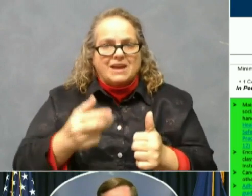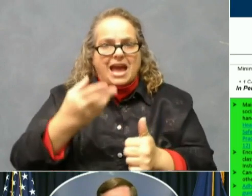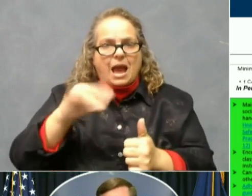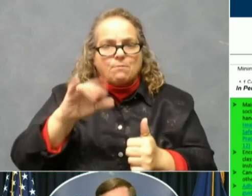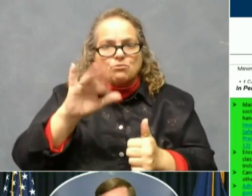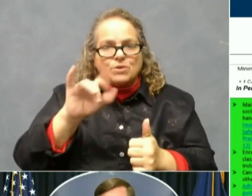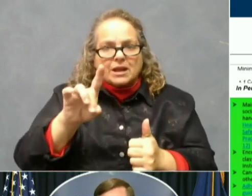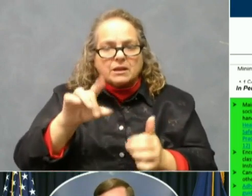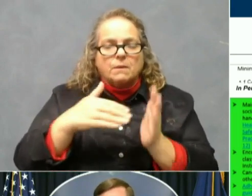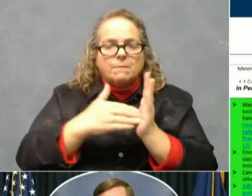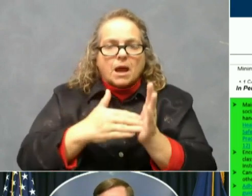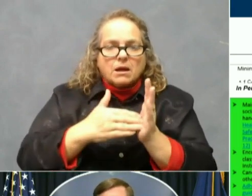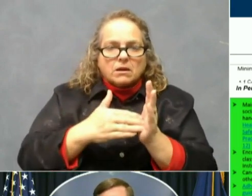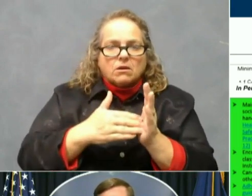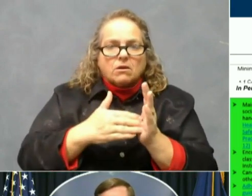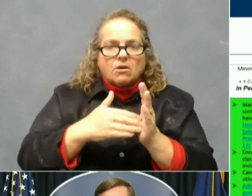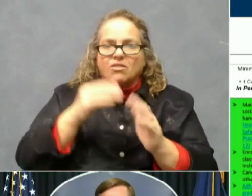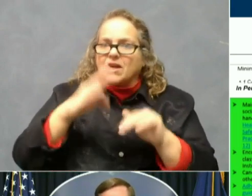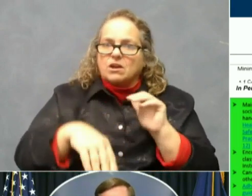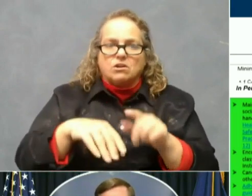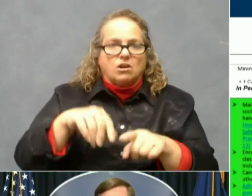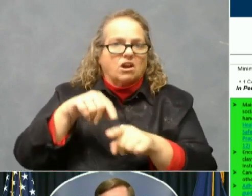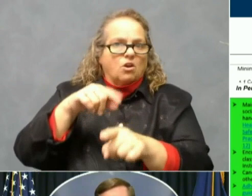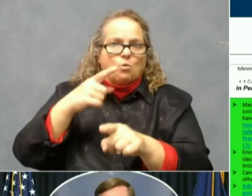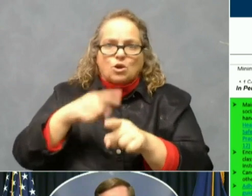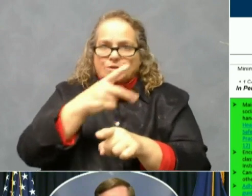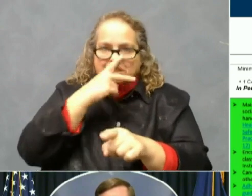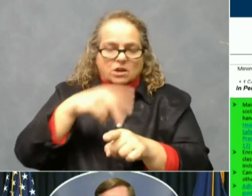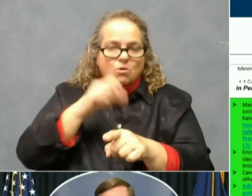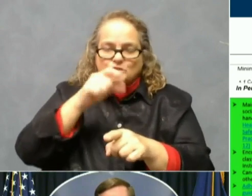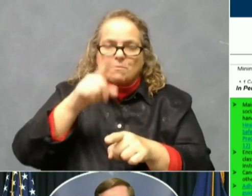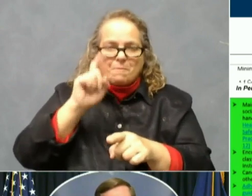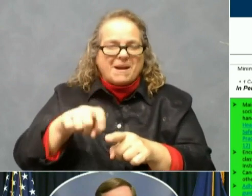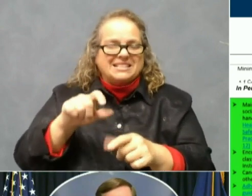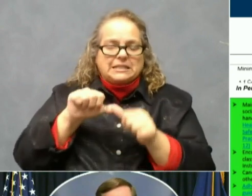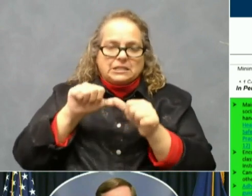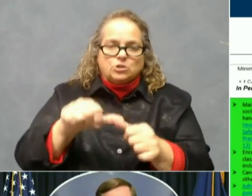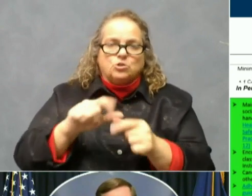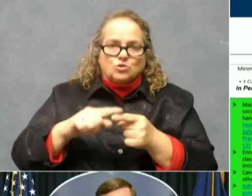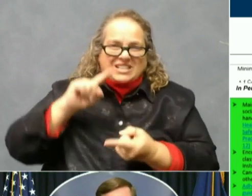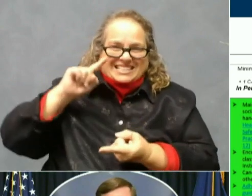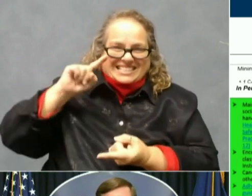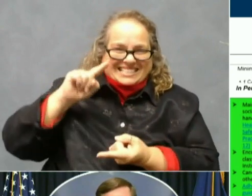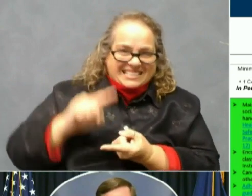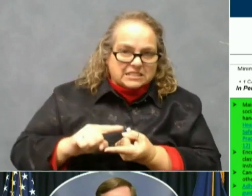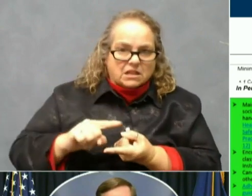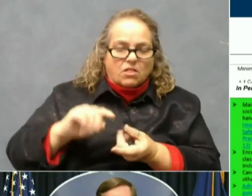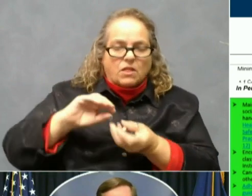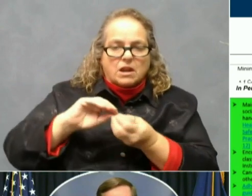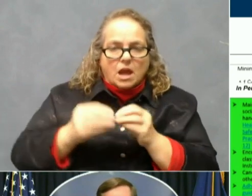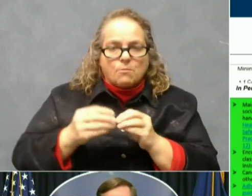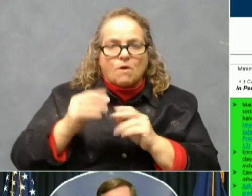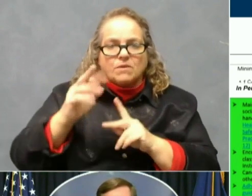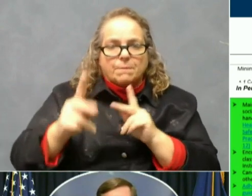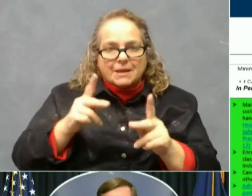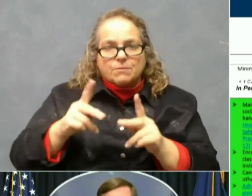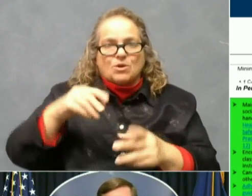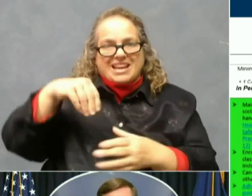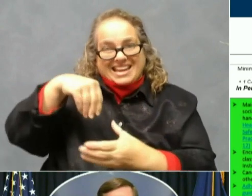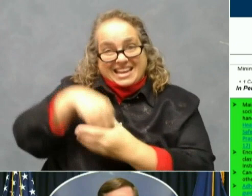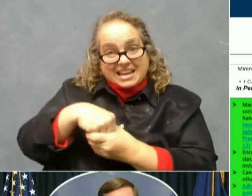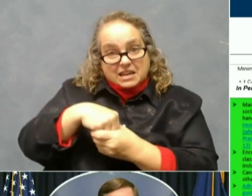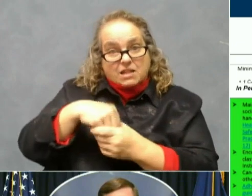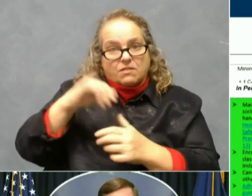in orange, whereby we continue to decrease the number of individuals that are going to be in